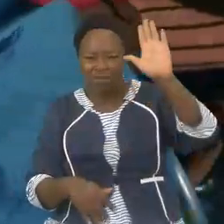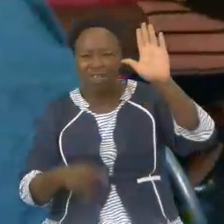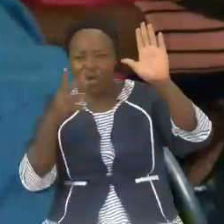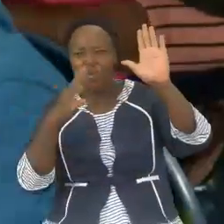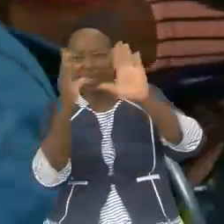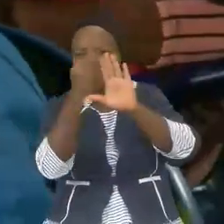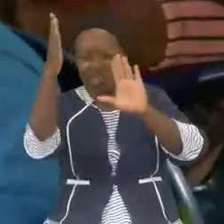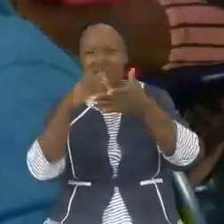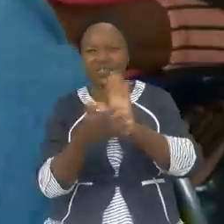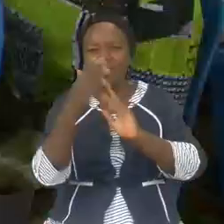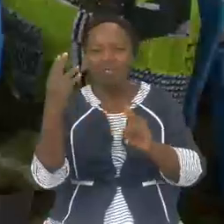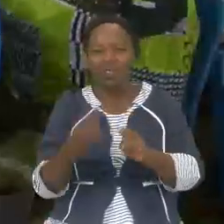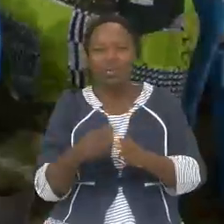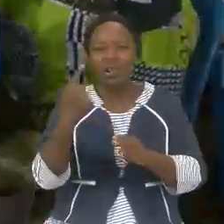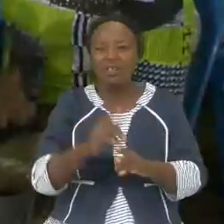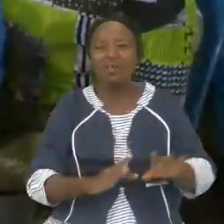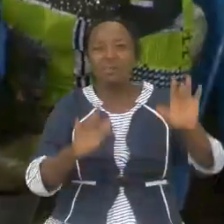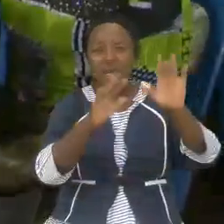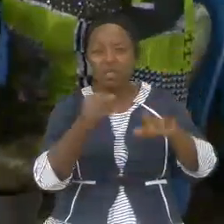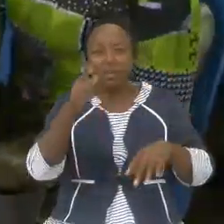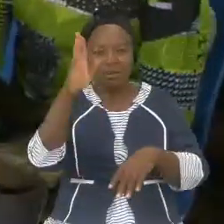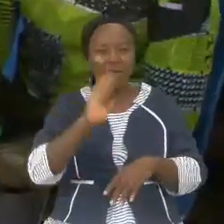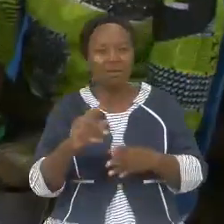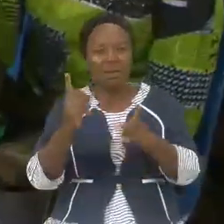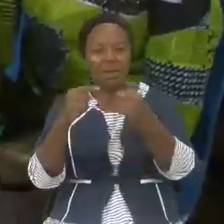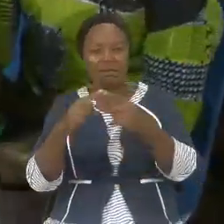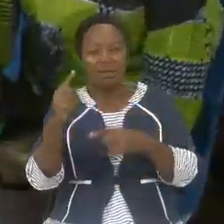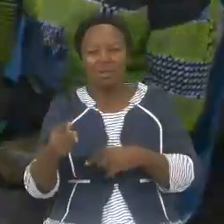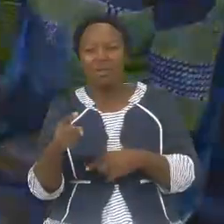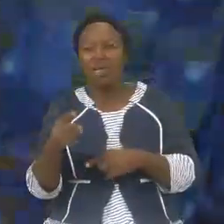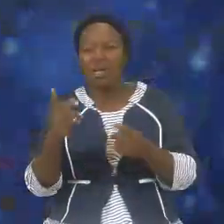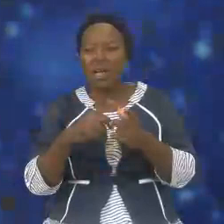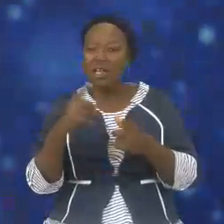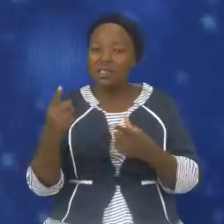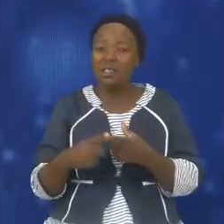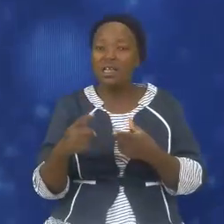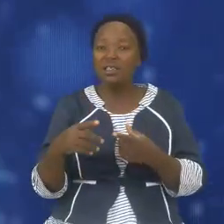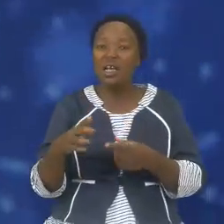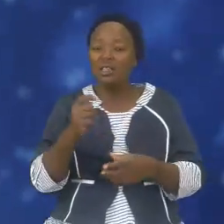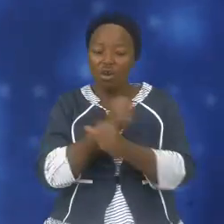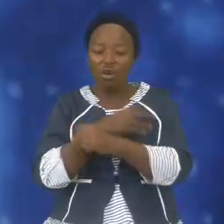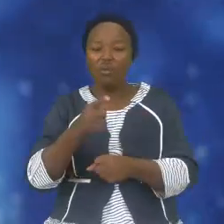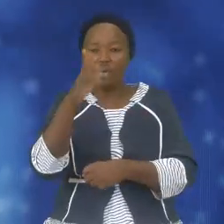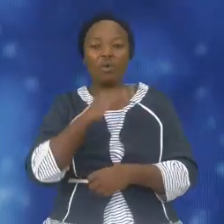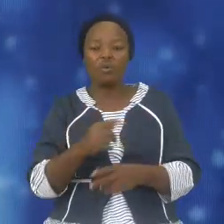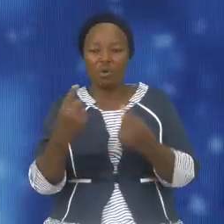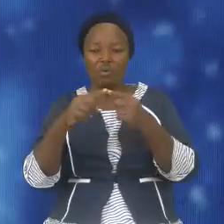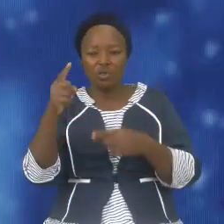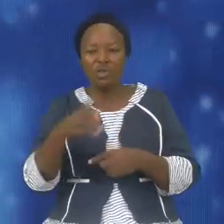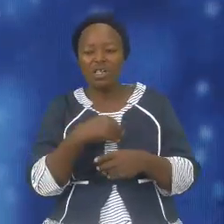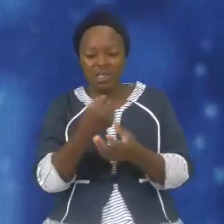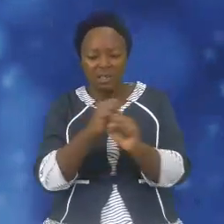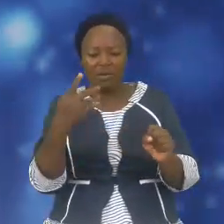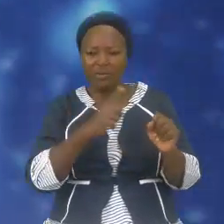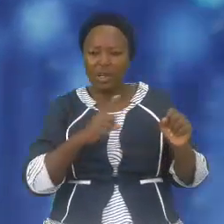there. The mercy of God will come to you. The justification of the Lord will come to you. The salvation of the Lord